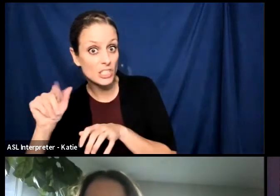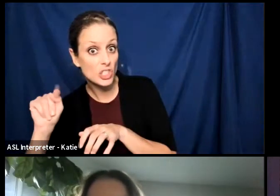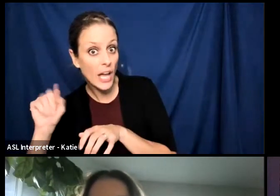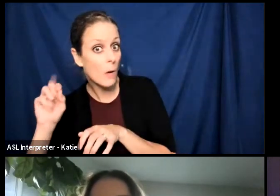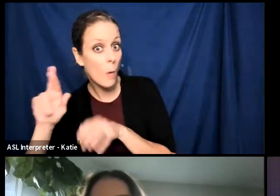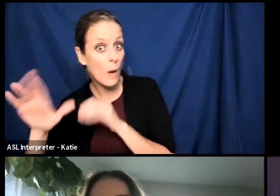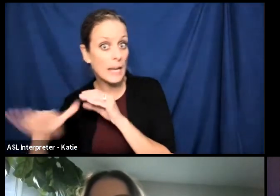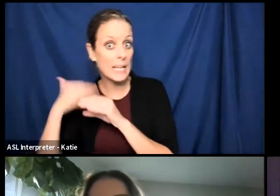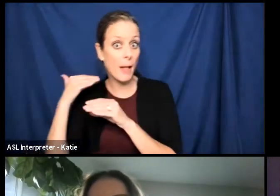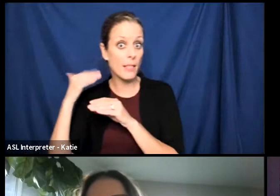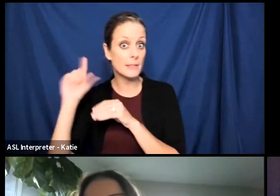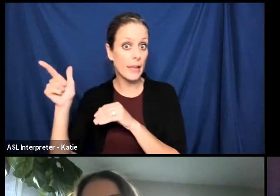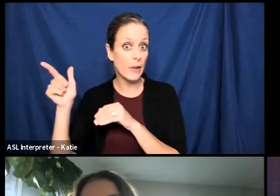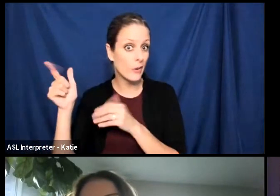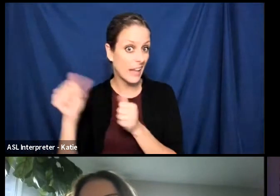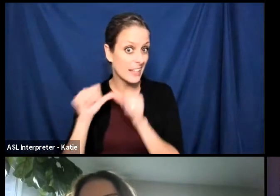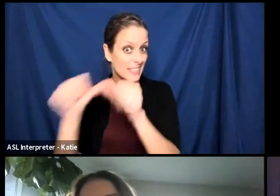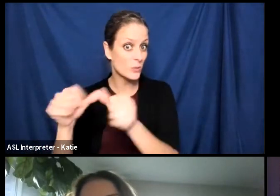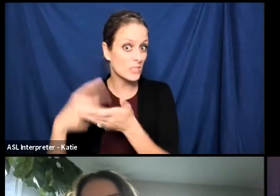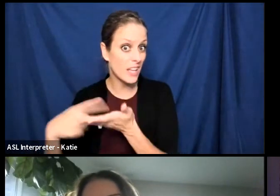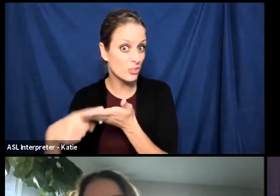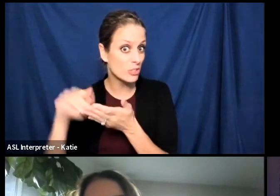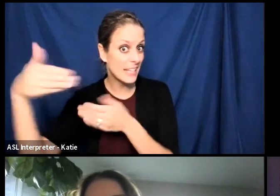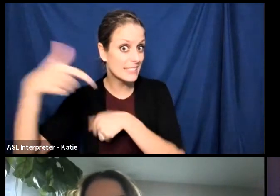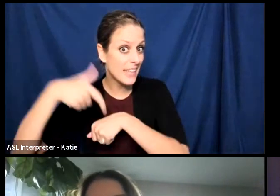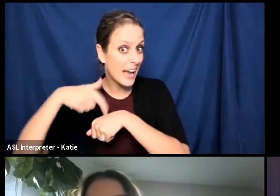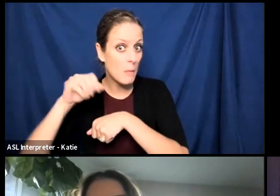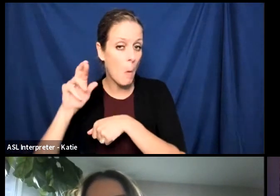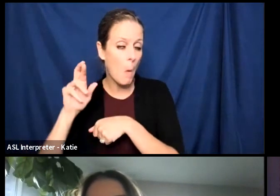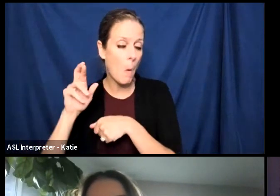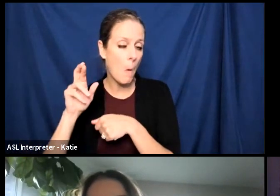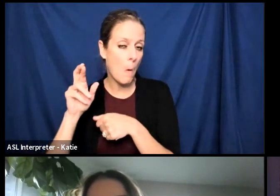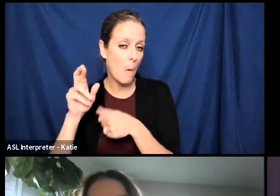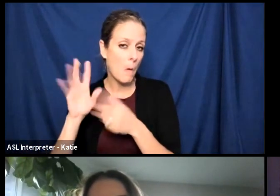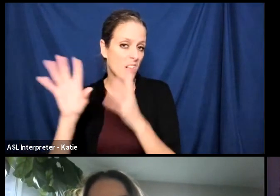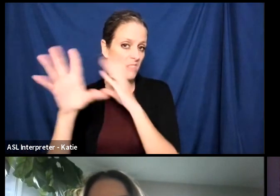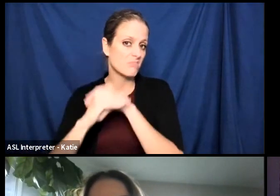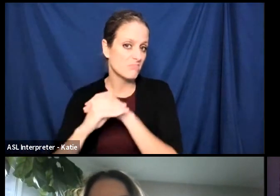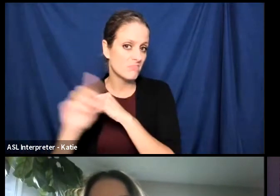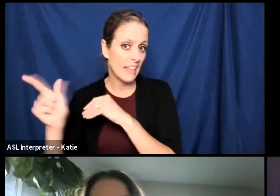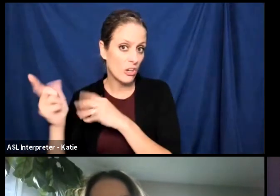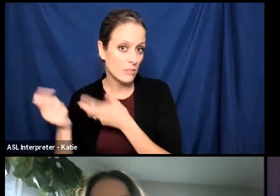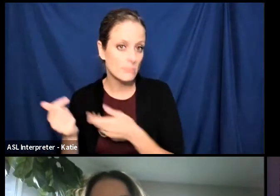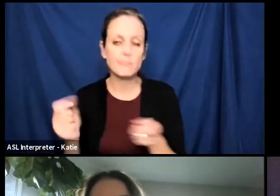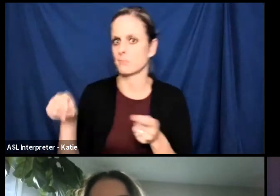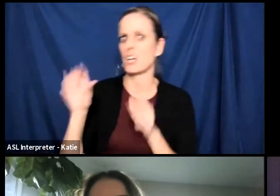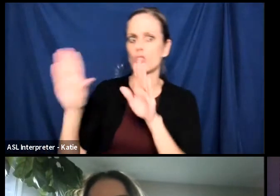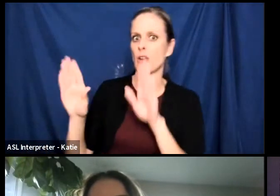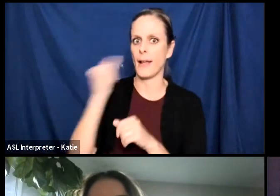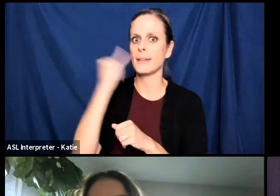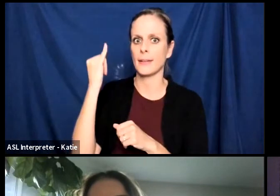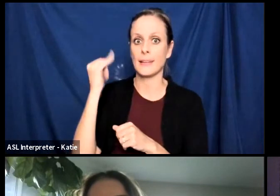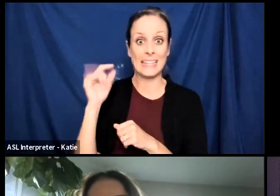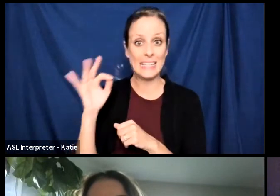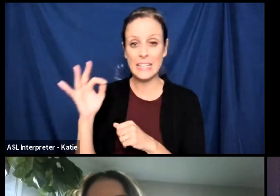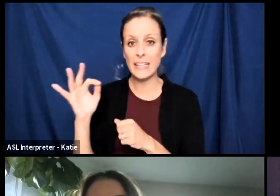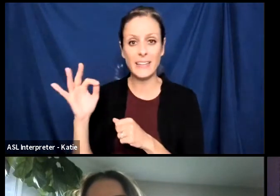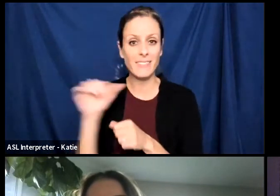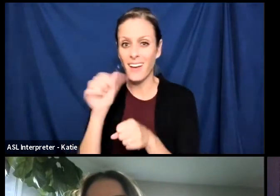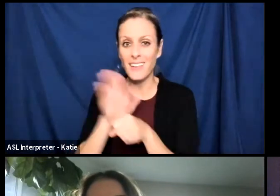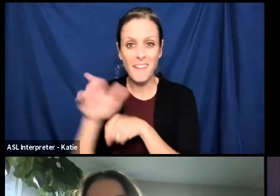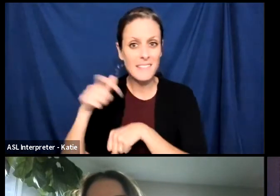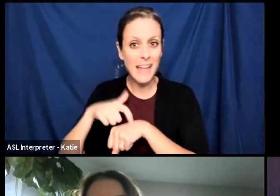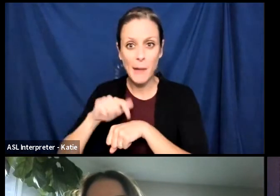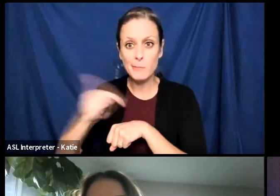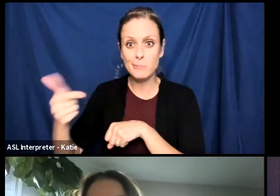continue the discussion, maybe the next time or offline, yeah? Yeah, no, I think that's a great idea. And we are going to keep